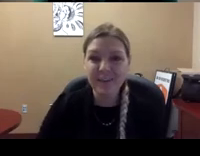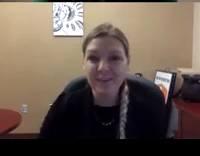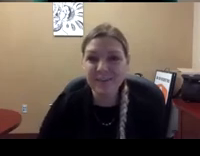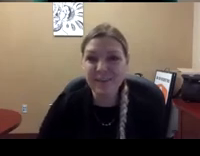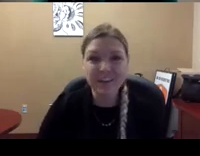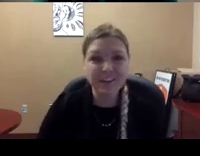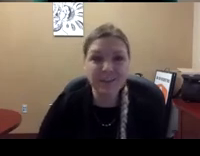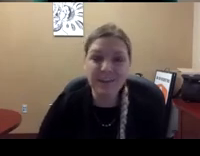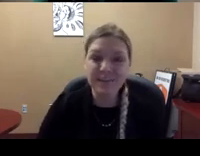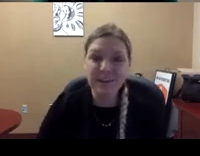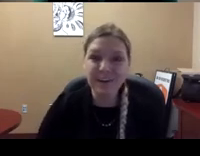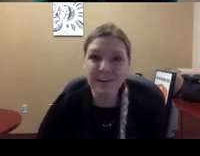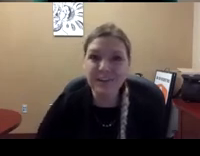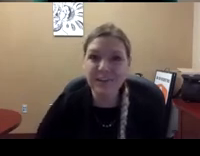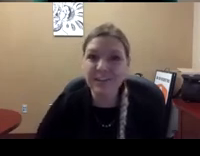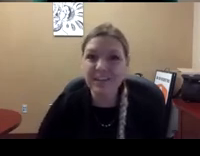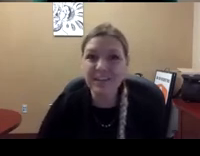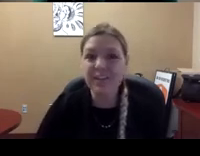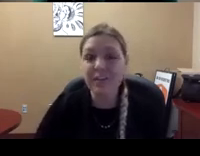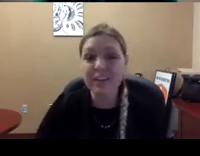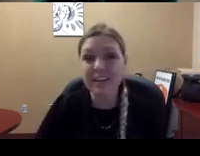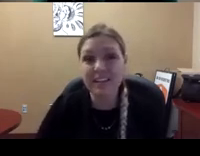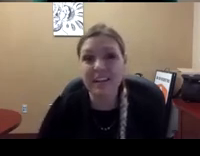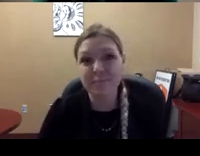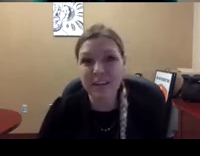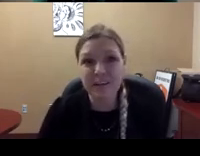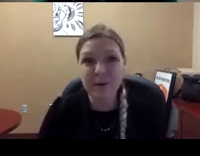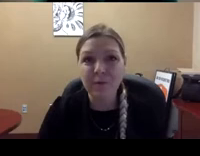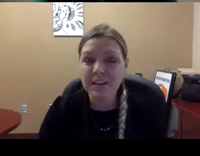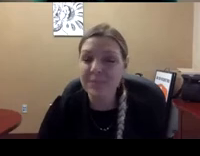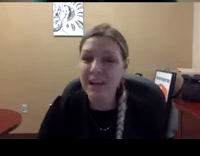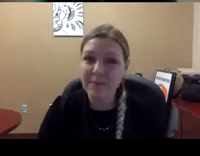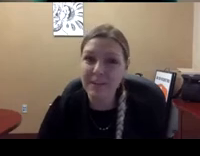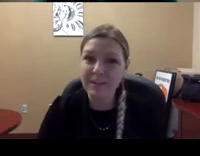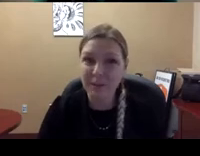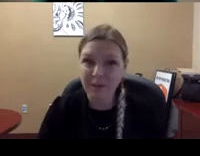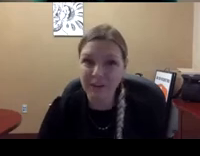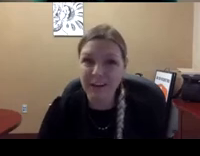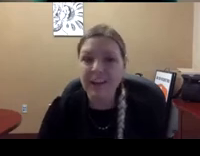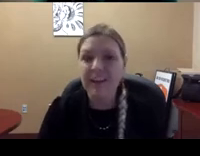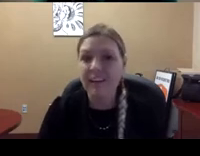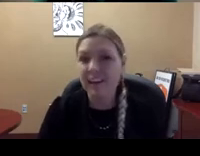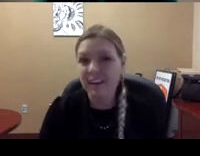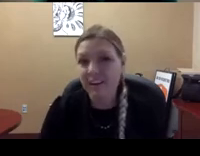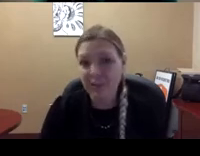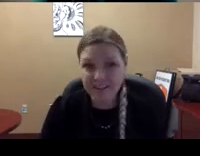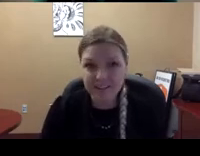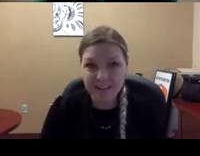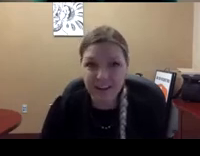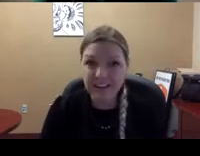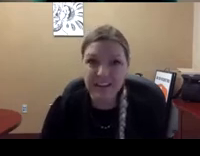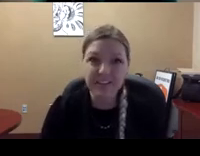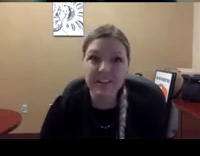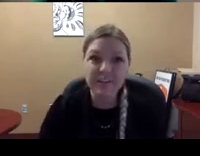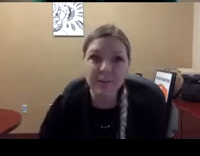I'm here with Epidemiologist Bonny Specker, who is going to give us a COVID-19 update about what has been happening with COVID in our area, across the